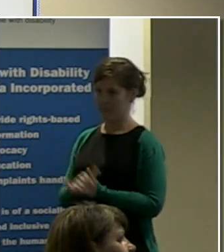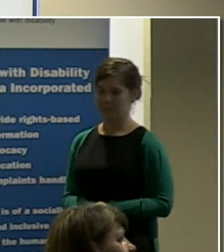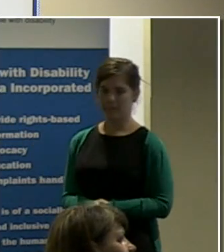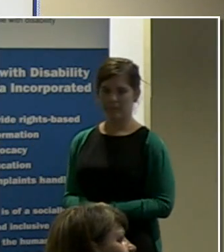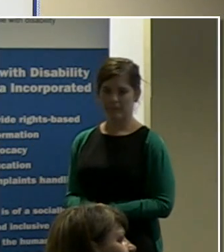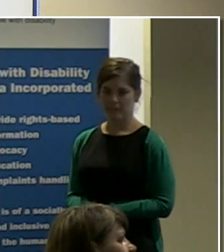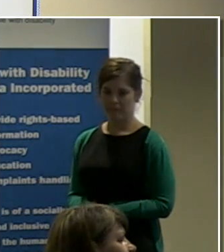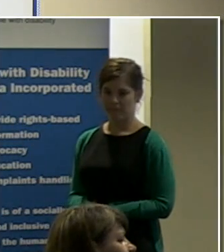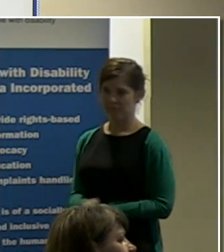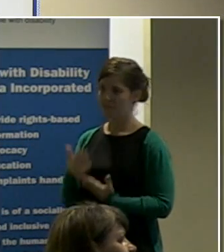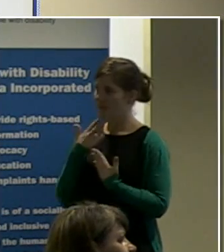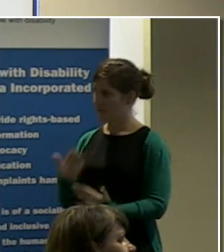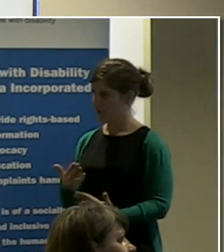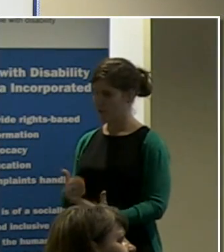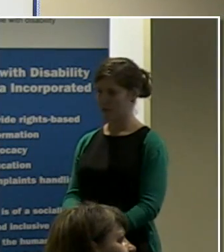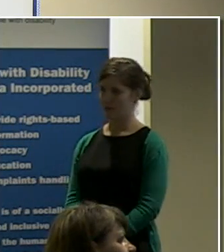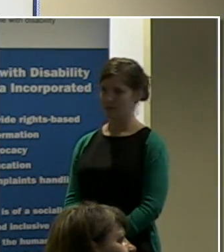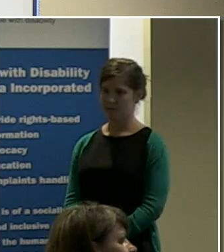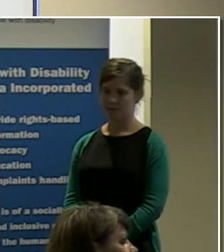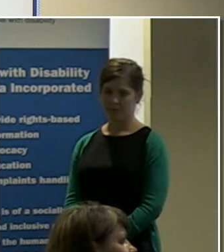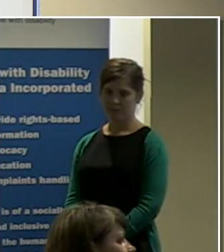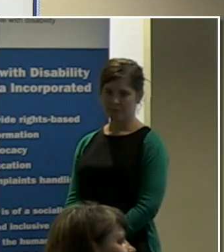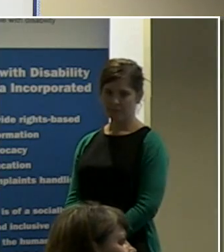welcome. Thank you.